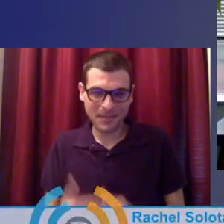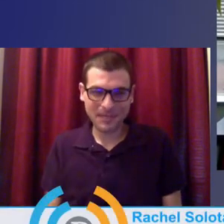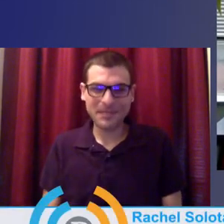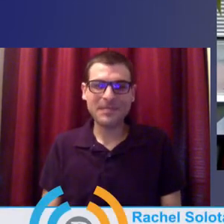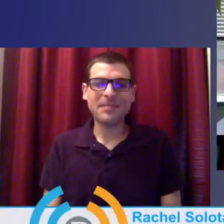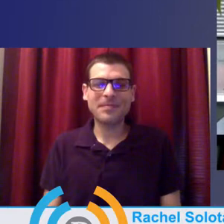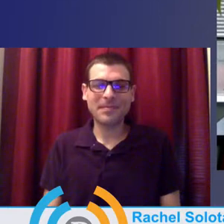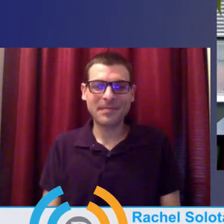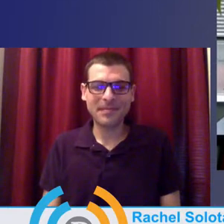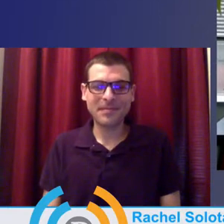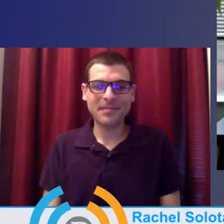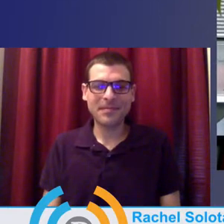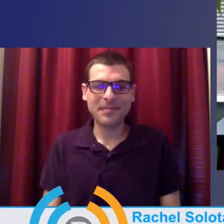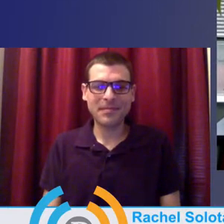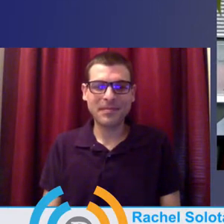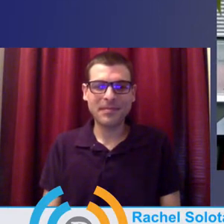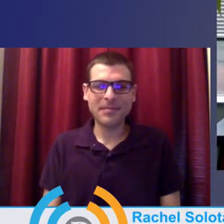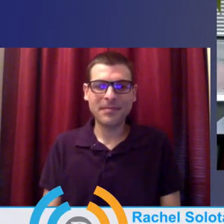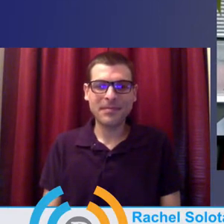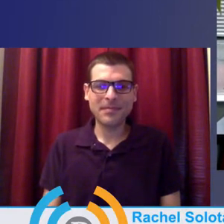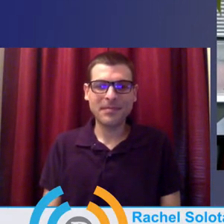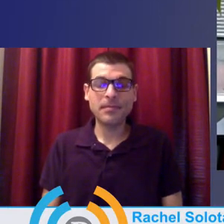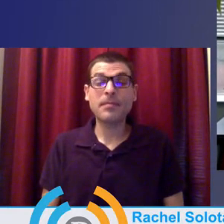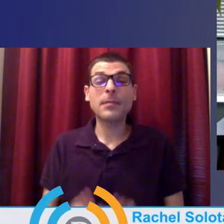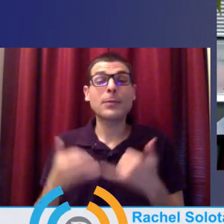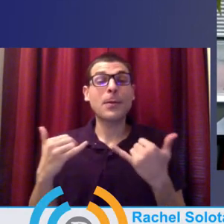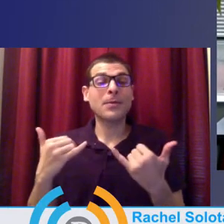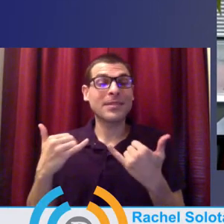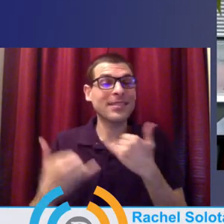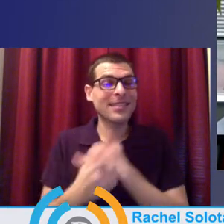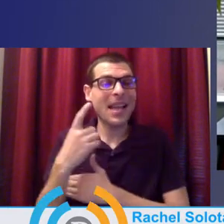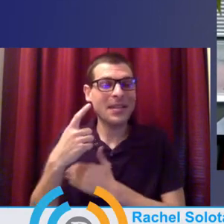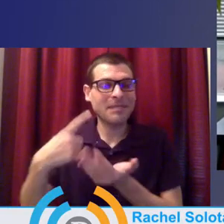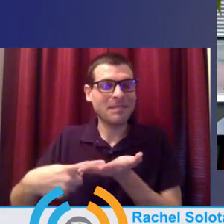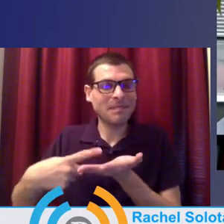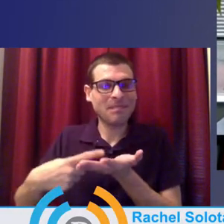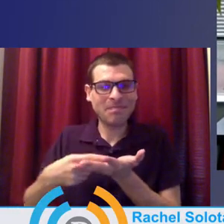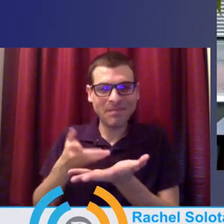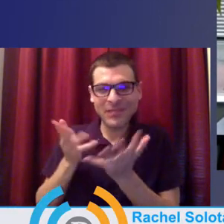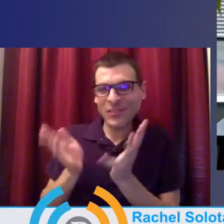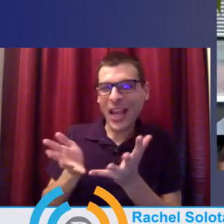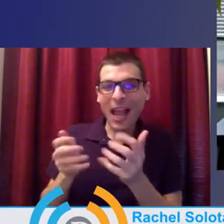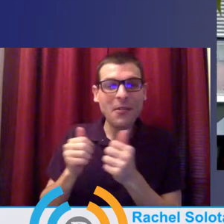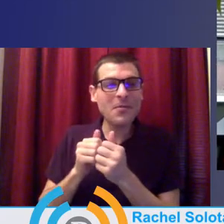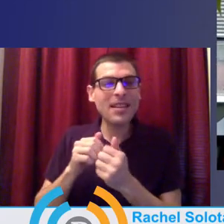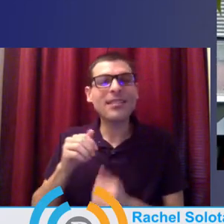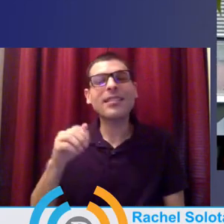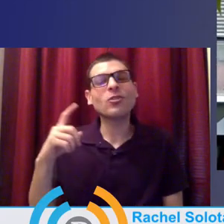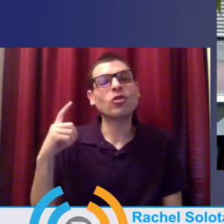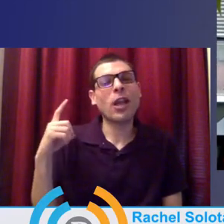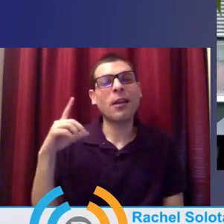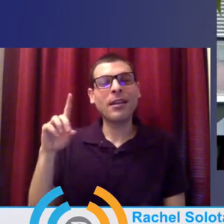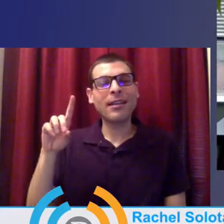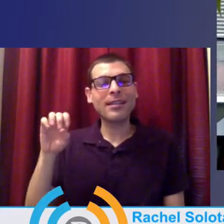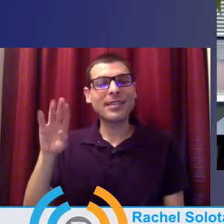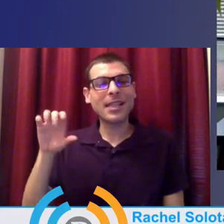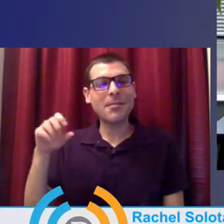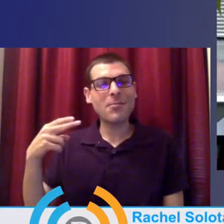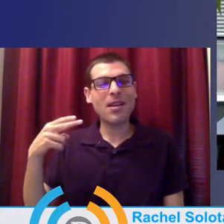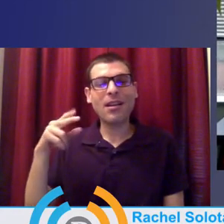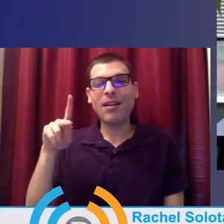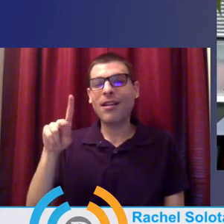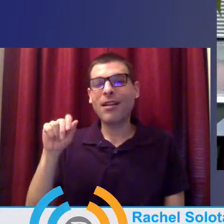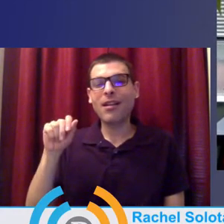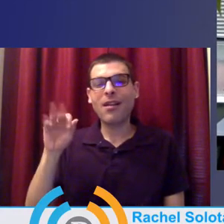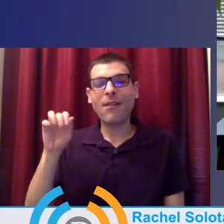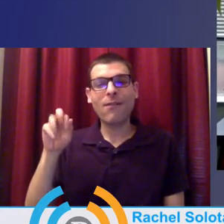program with a conversation with Chair Deborah Kafoury. Before we dive in, we're going to take a moment for a short